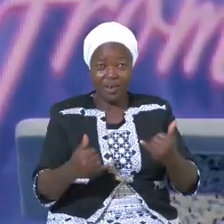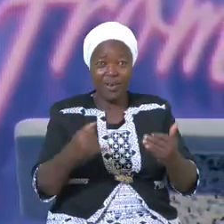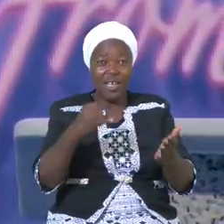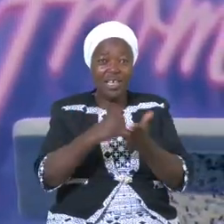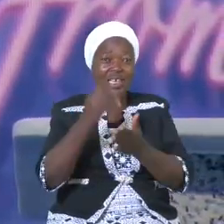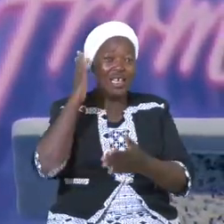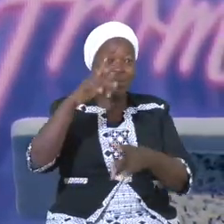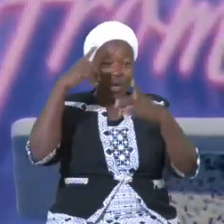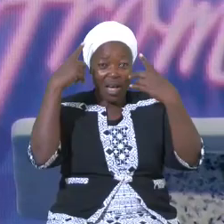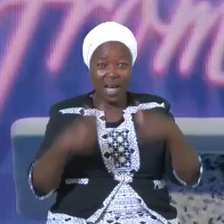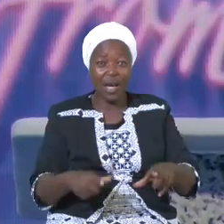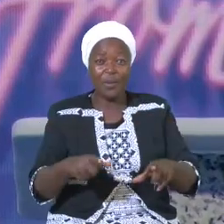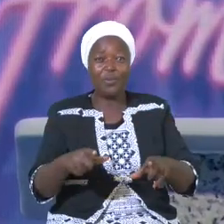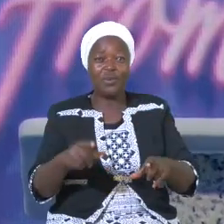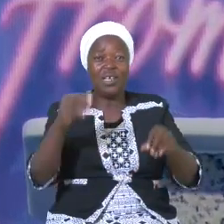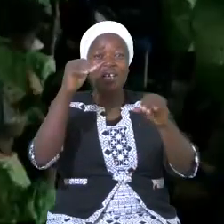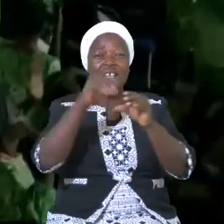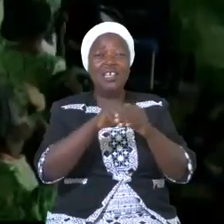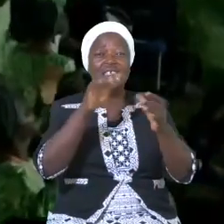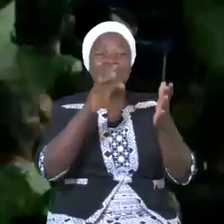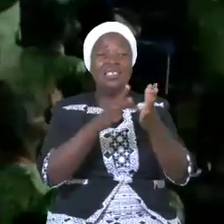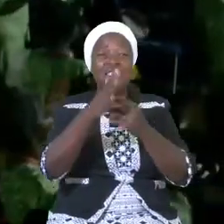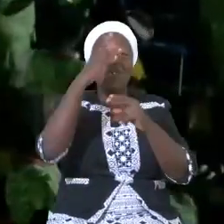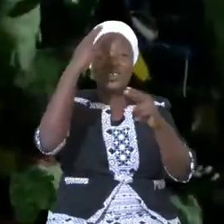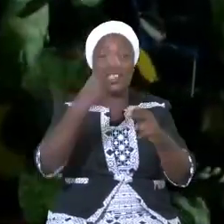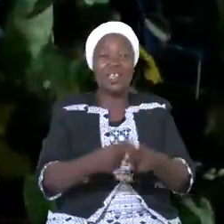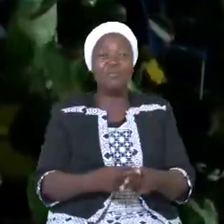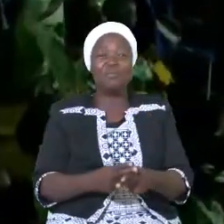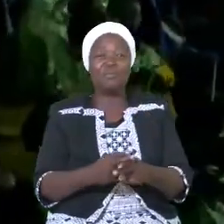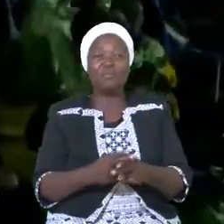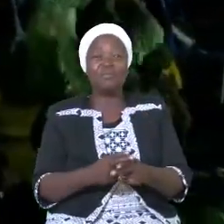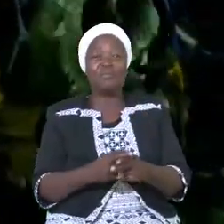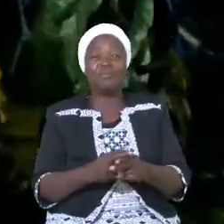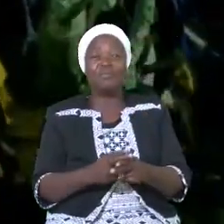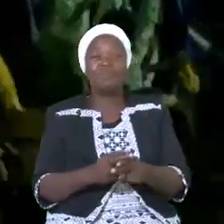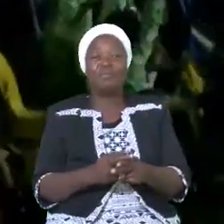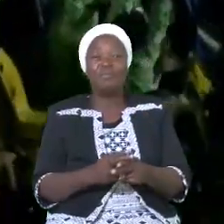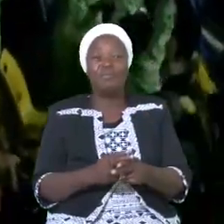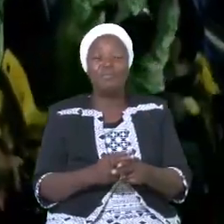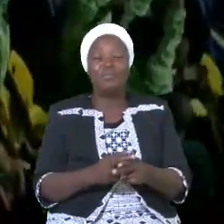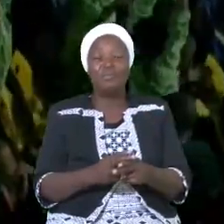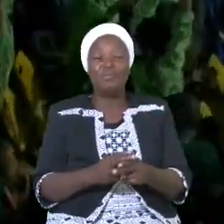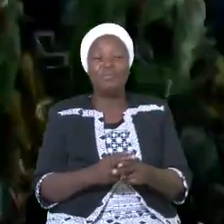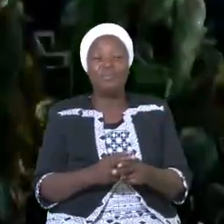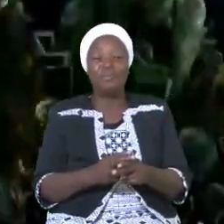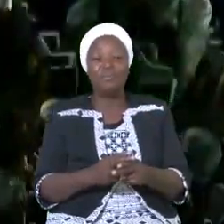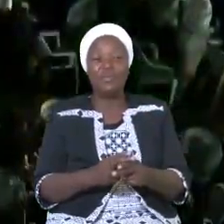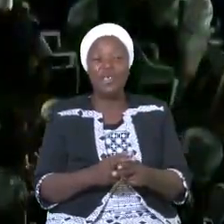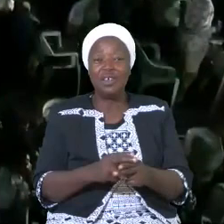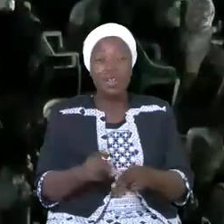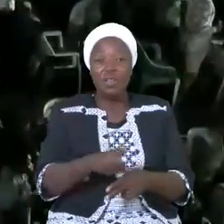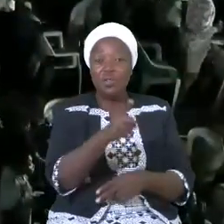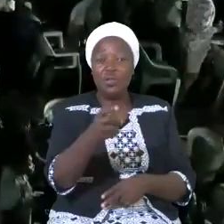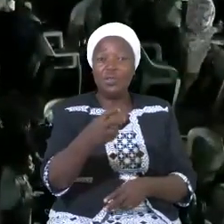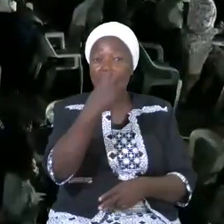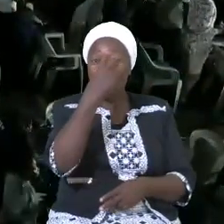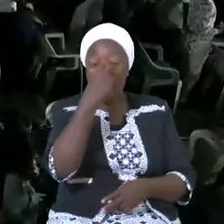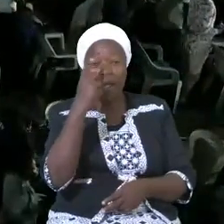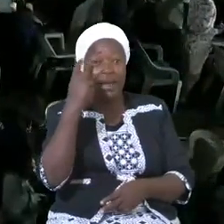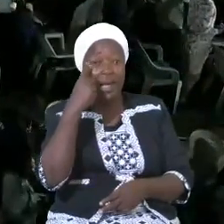happen in jesus name those blind eyes will